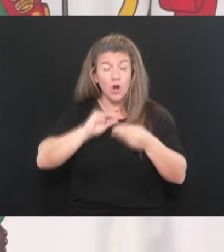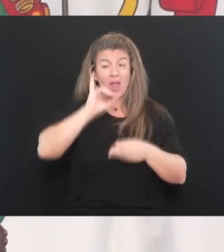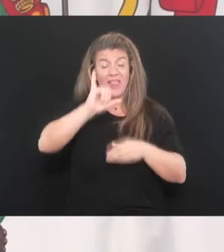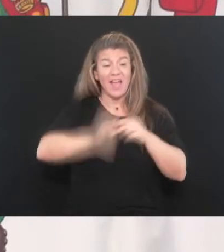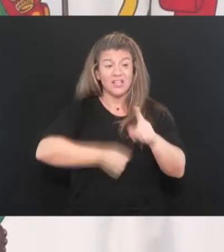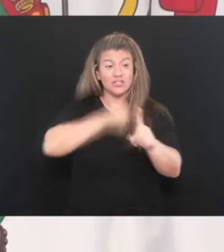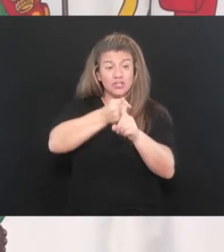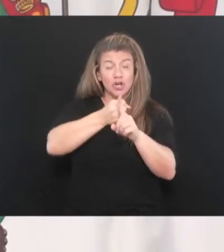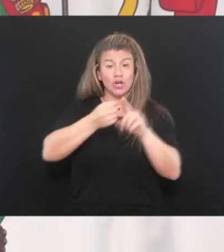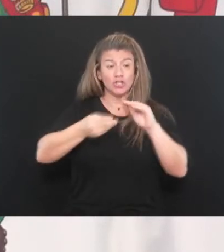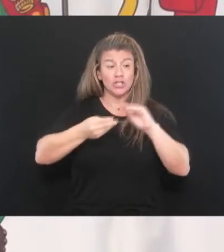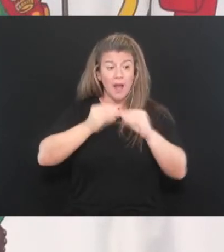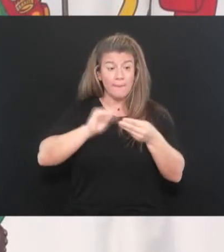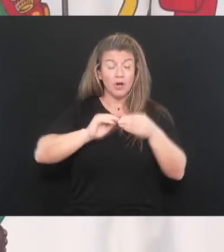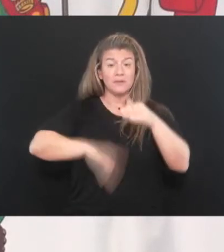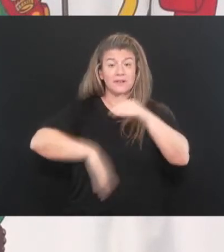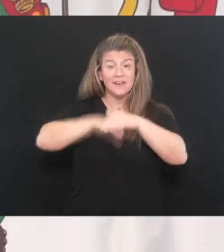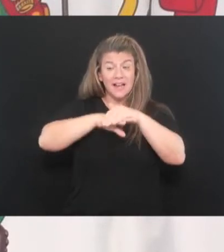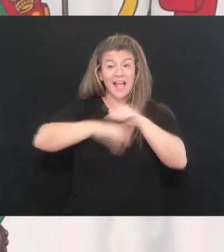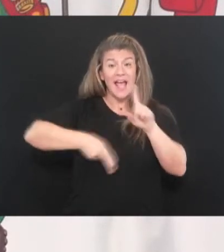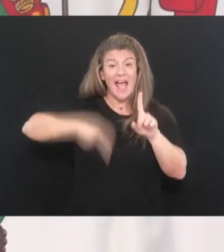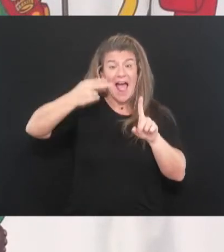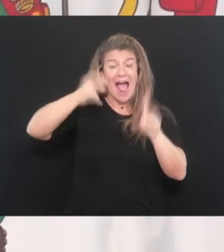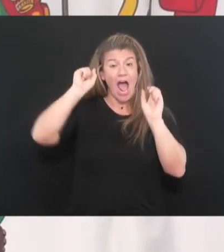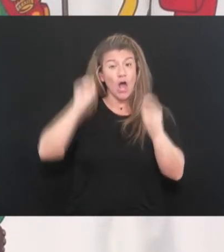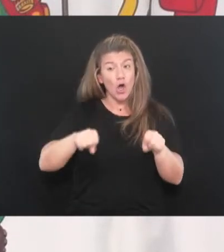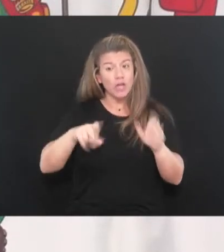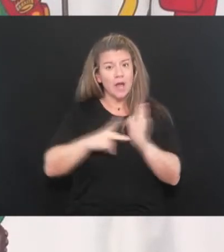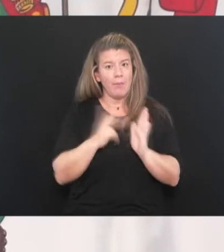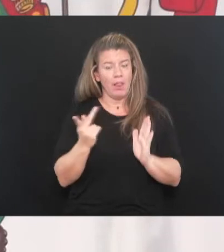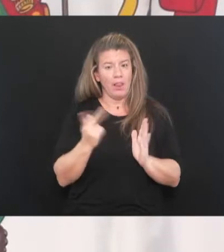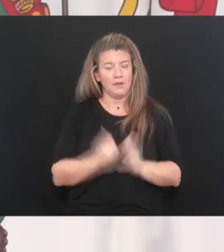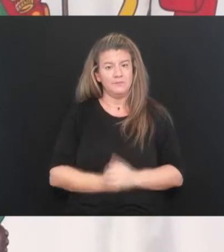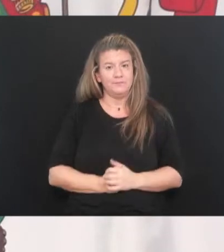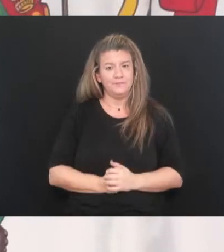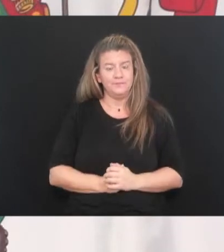number, all-time surge number high, could even double.